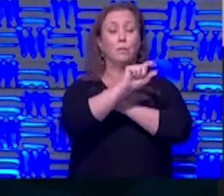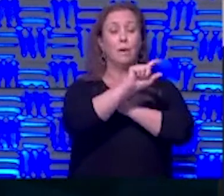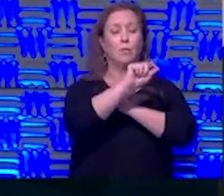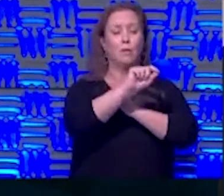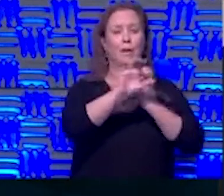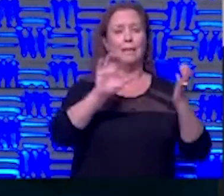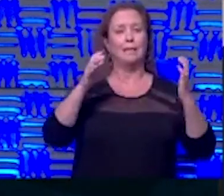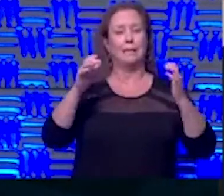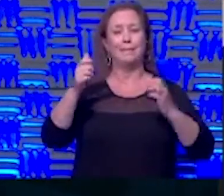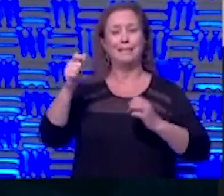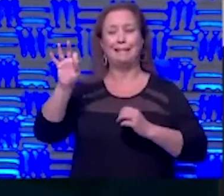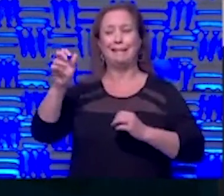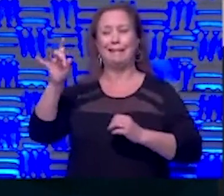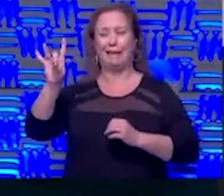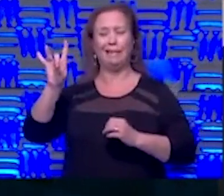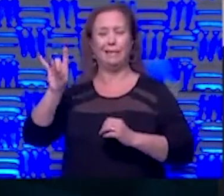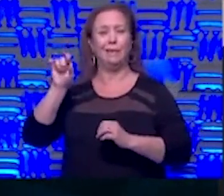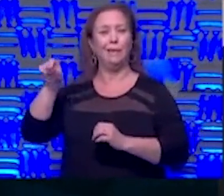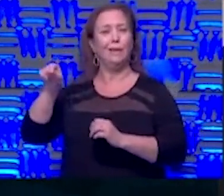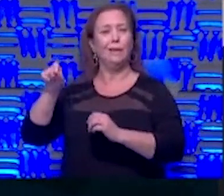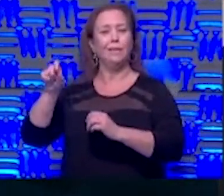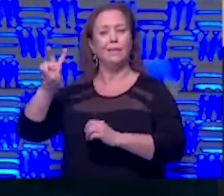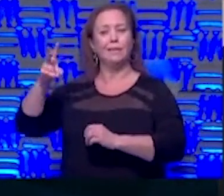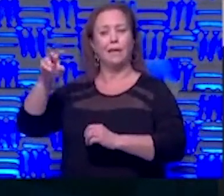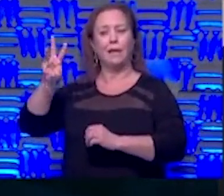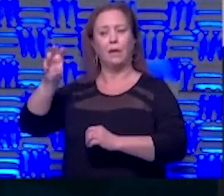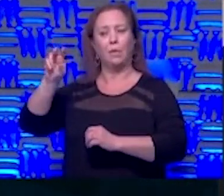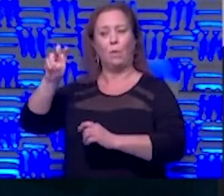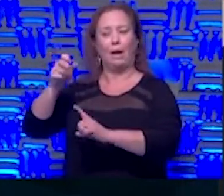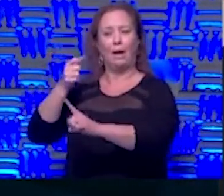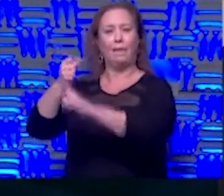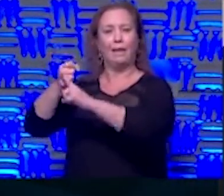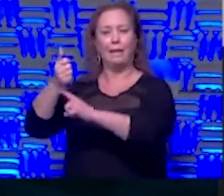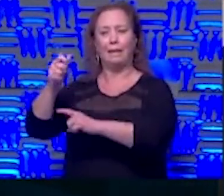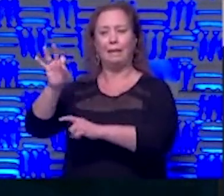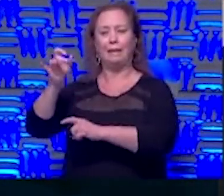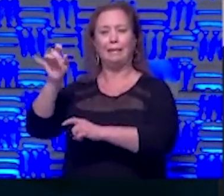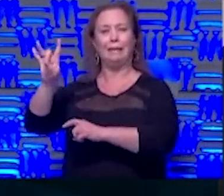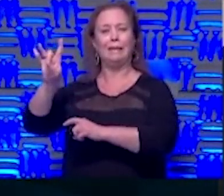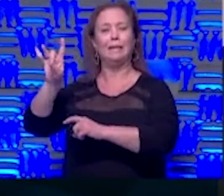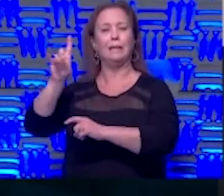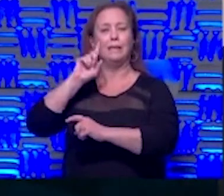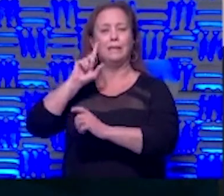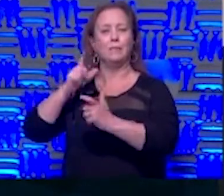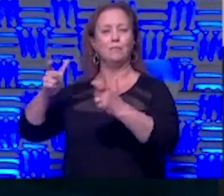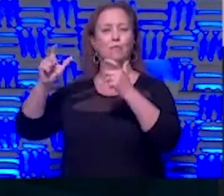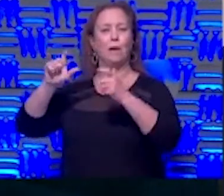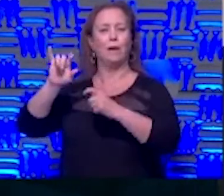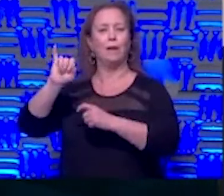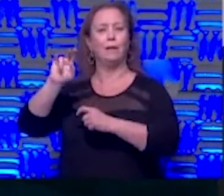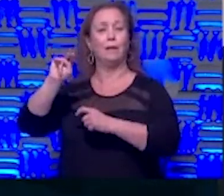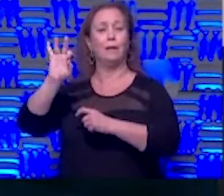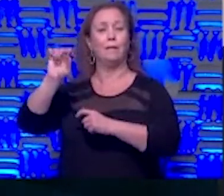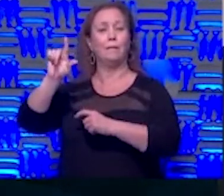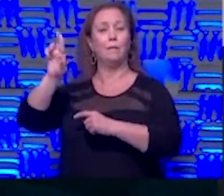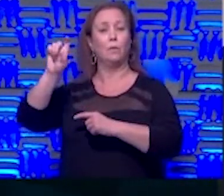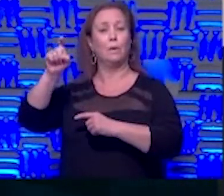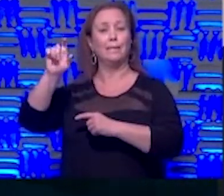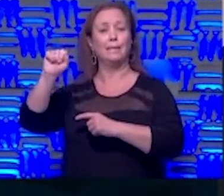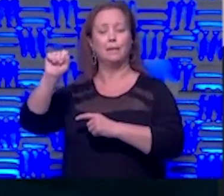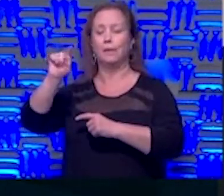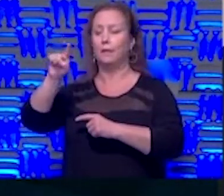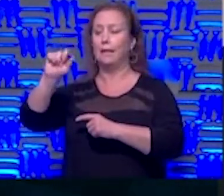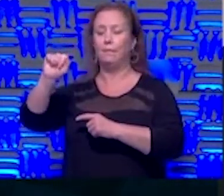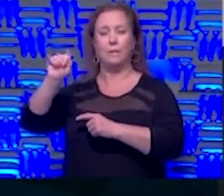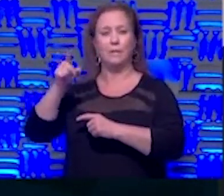the second wave was massively deadly in the great influenza, and that this COVID-19 will